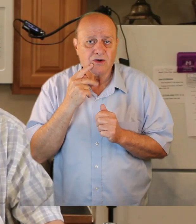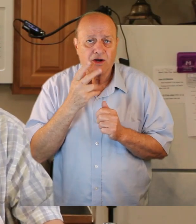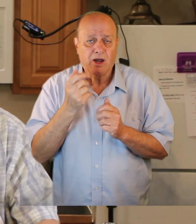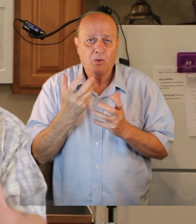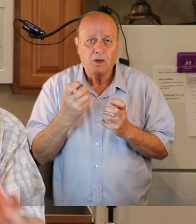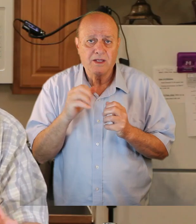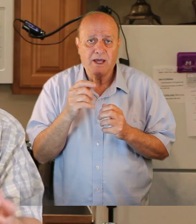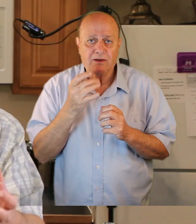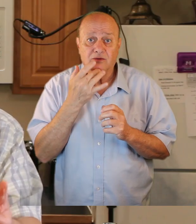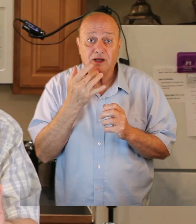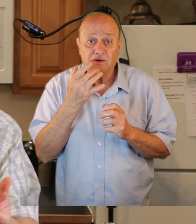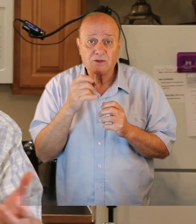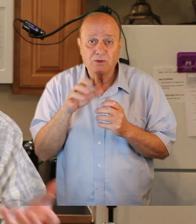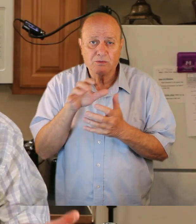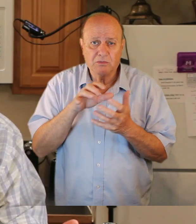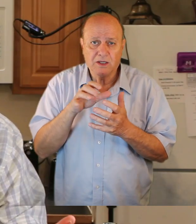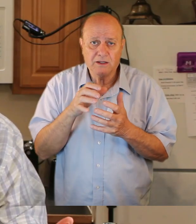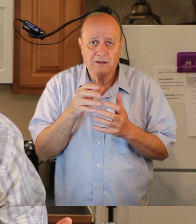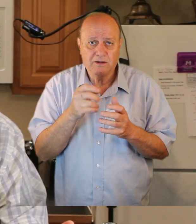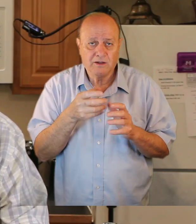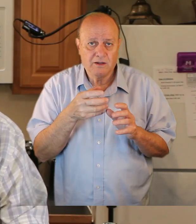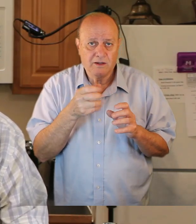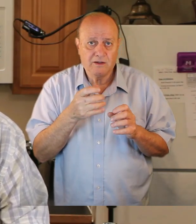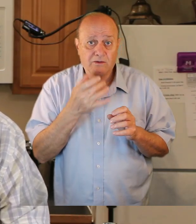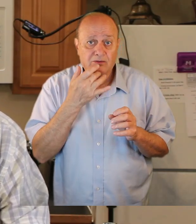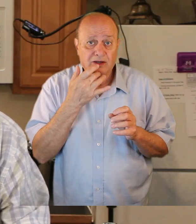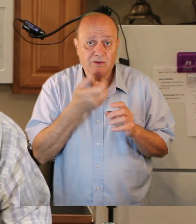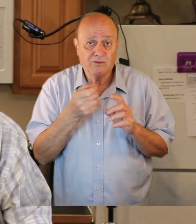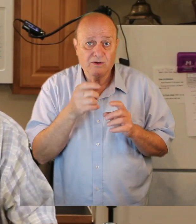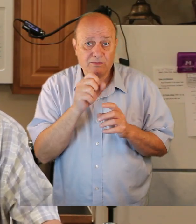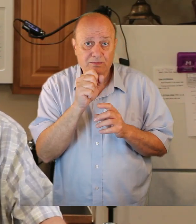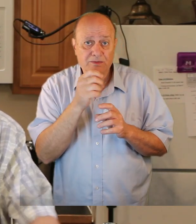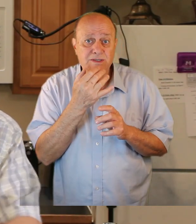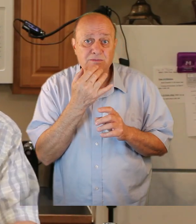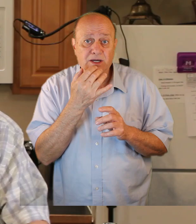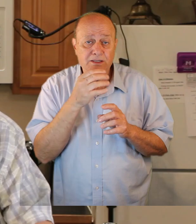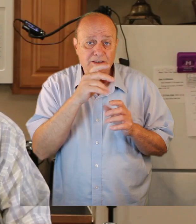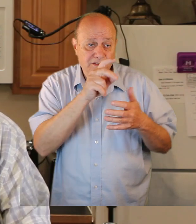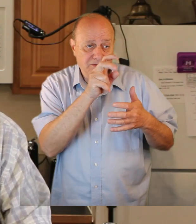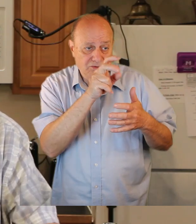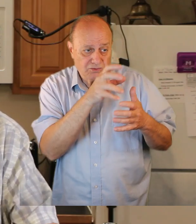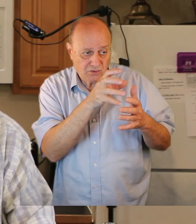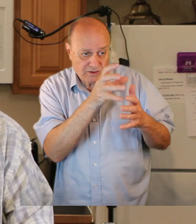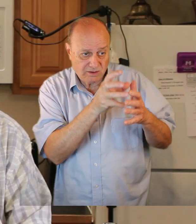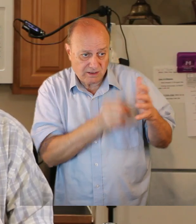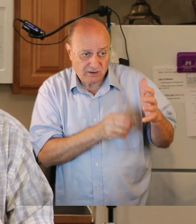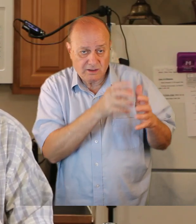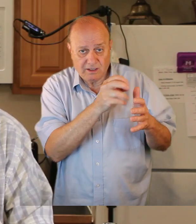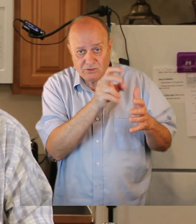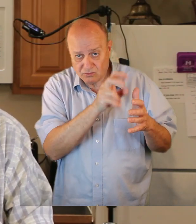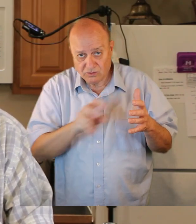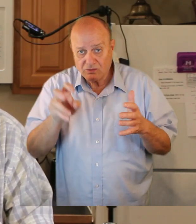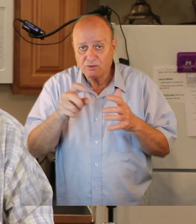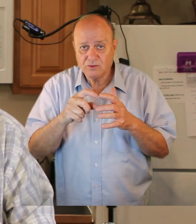to blend, to be able to be extracted from the spices, but also to be imparted into the other vegetable, to